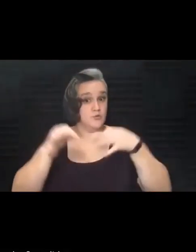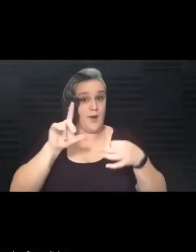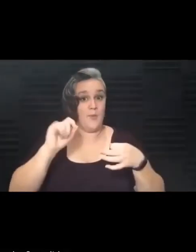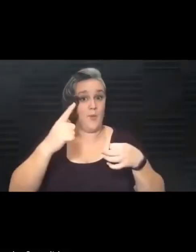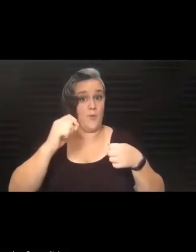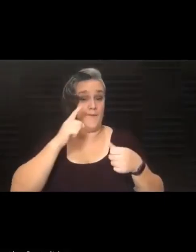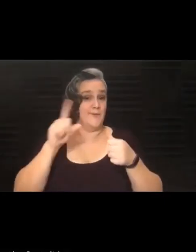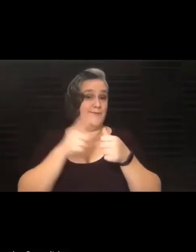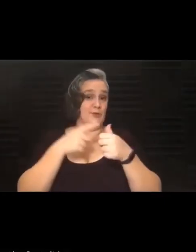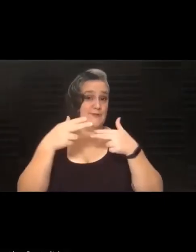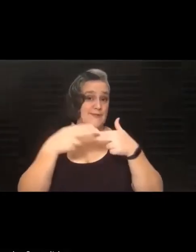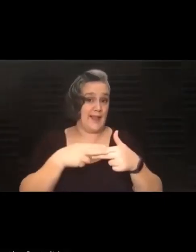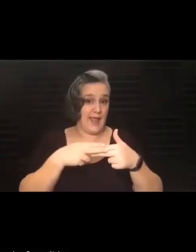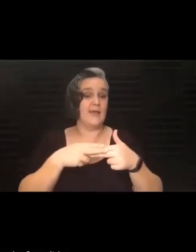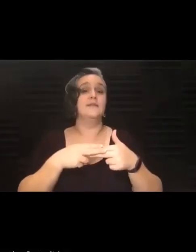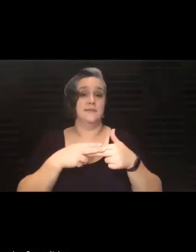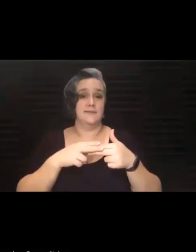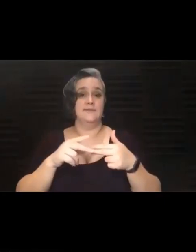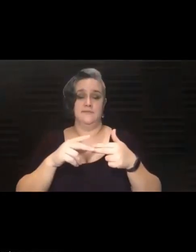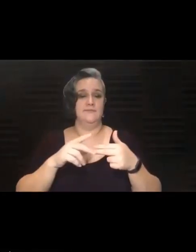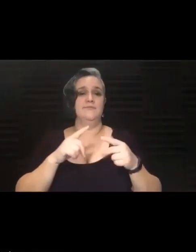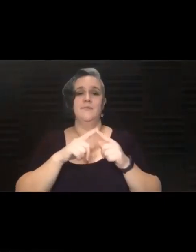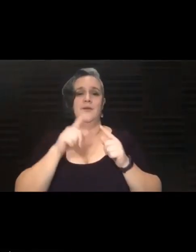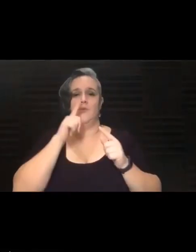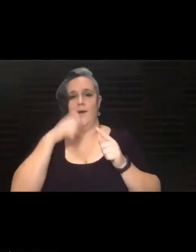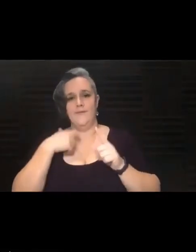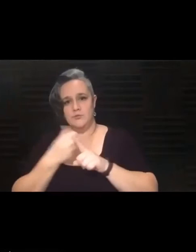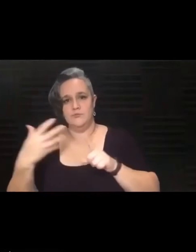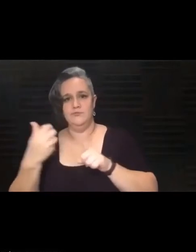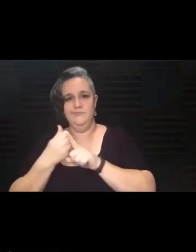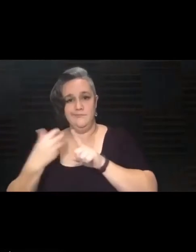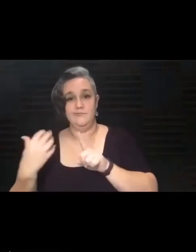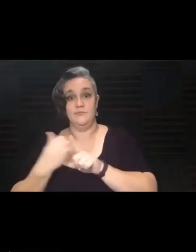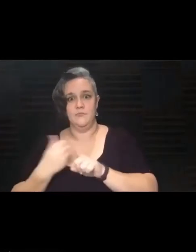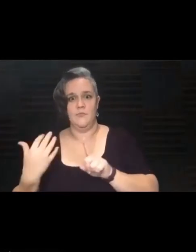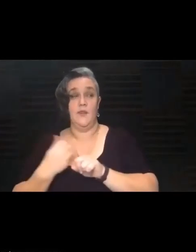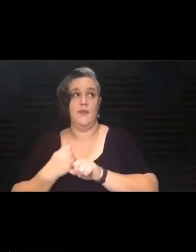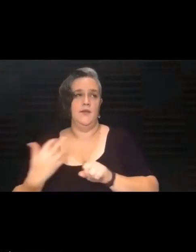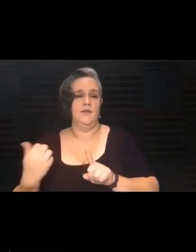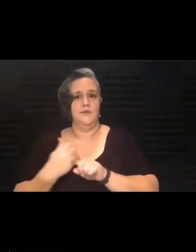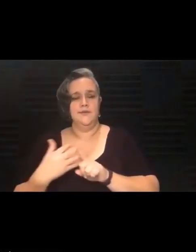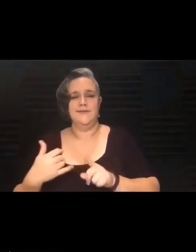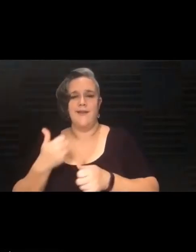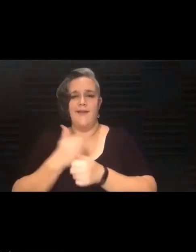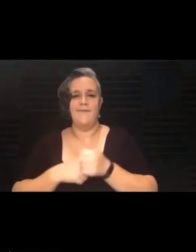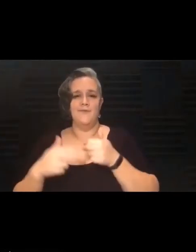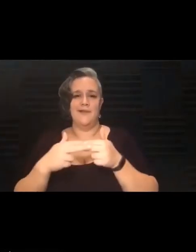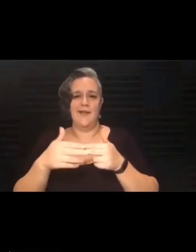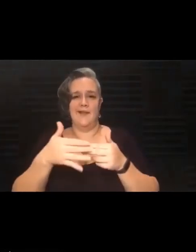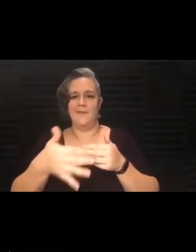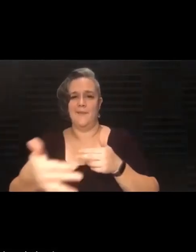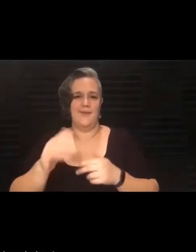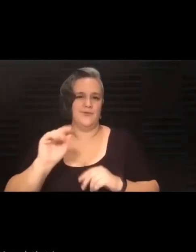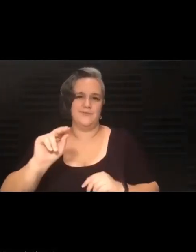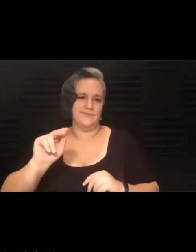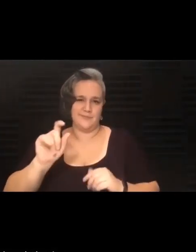first slide or the first time it appears, but you do not have to provide that description on every following slide. Then it would